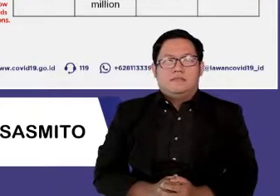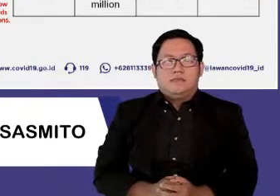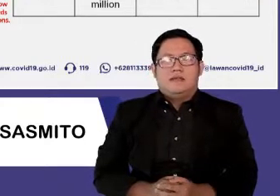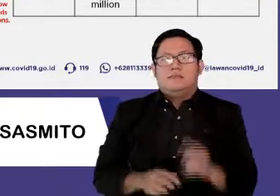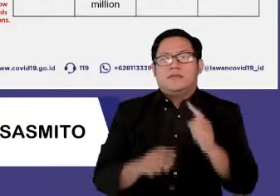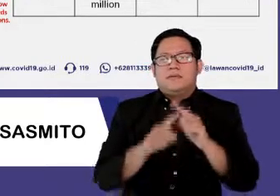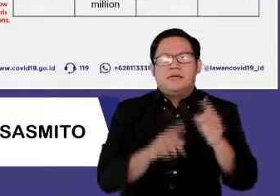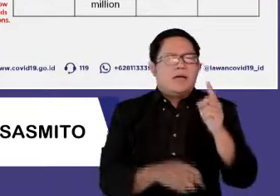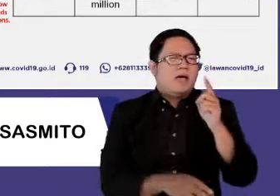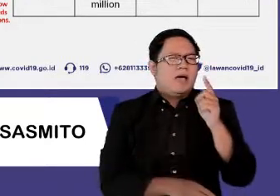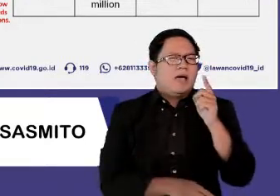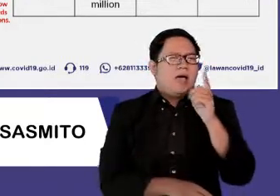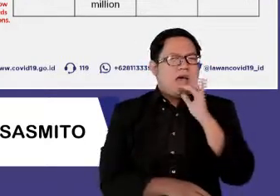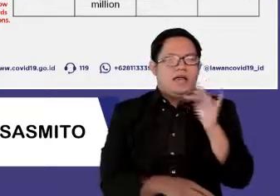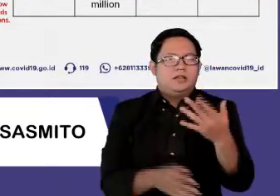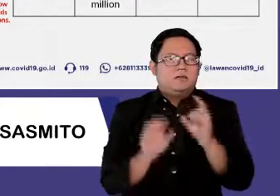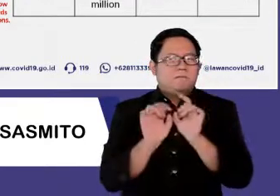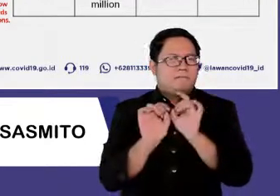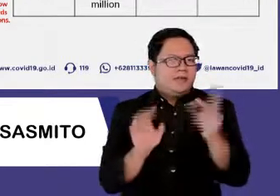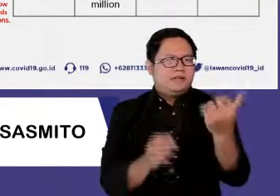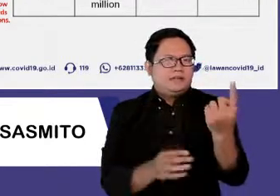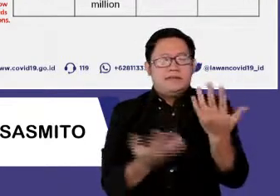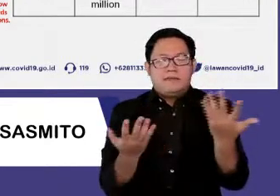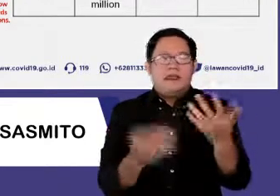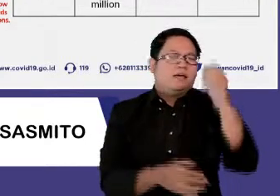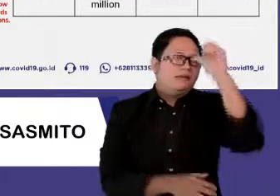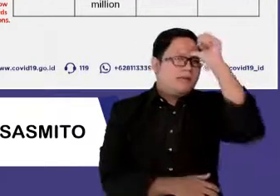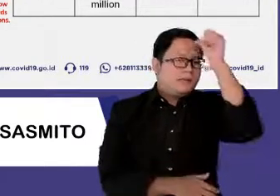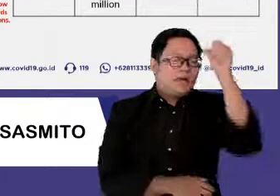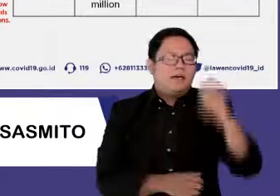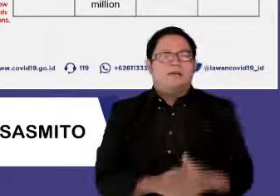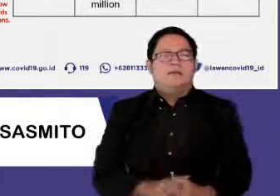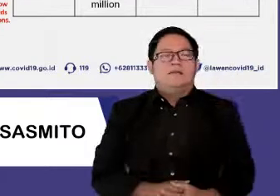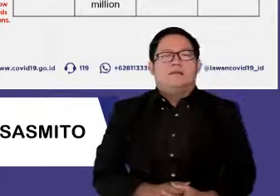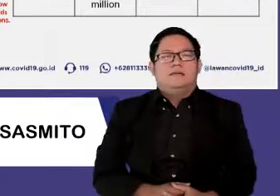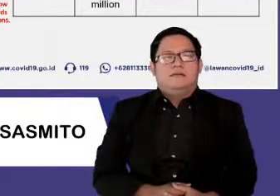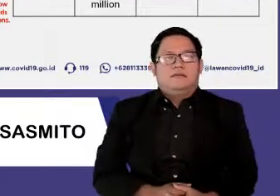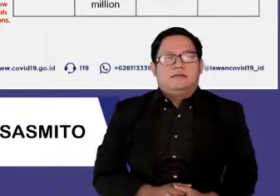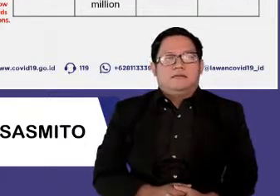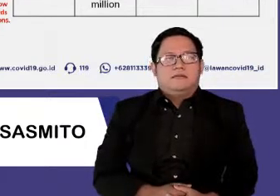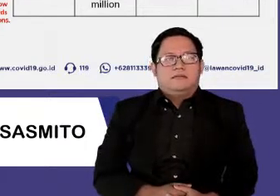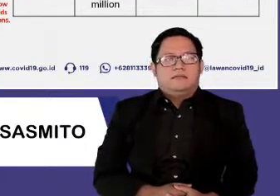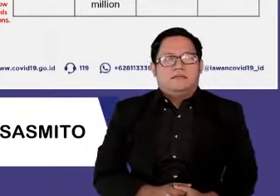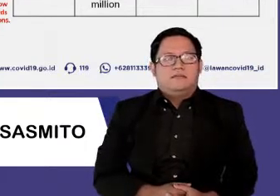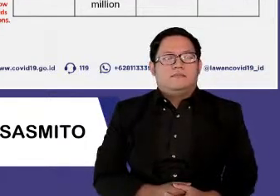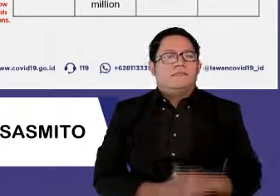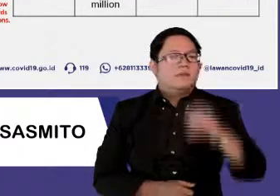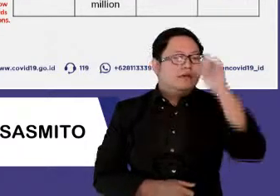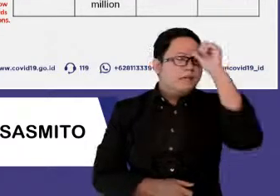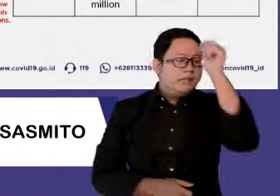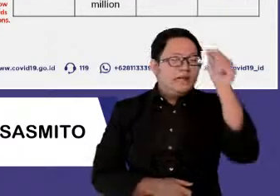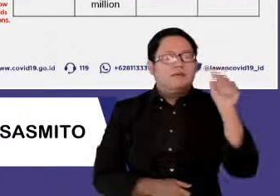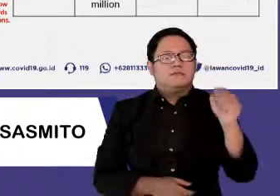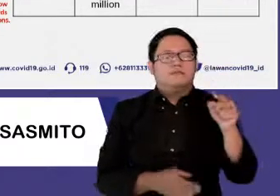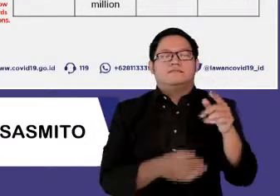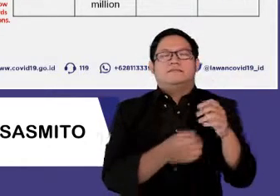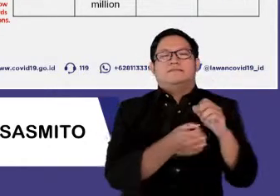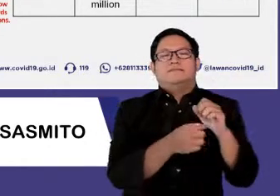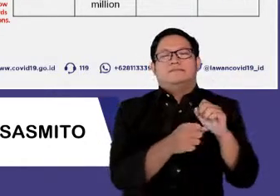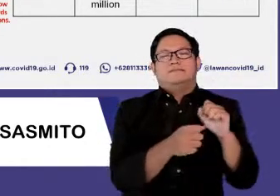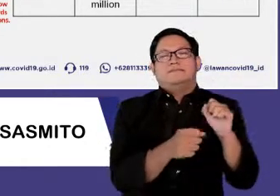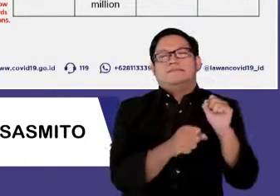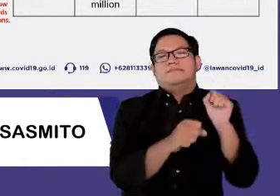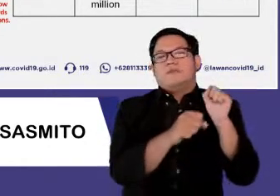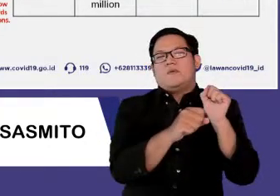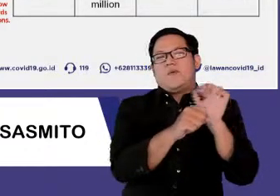India. India experienced its first spike in case in September 2020,